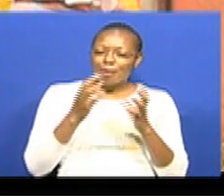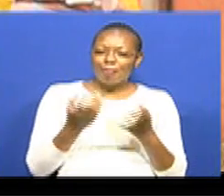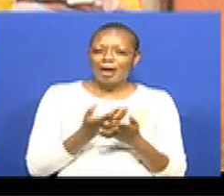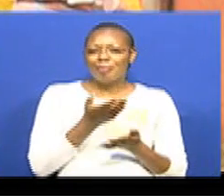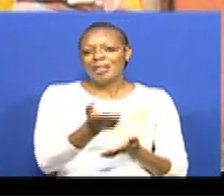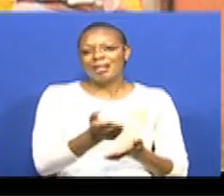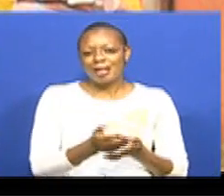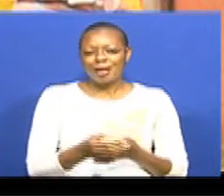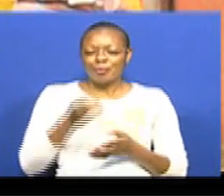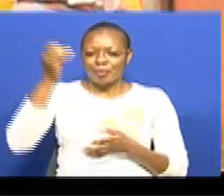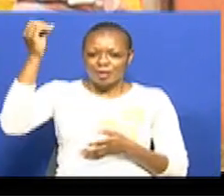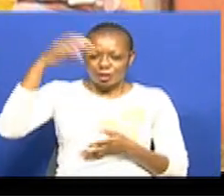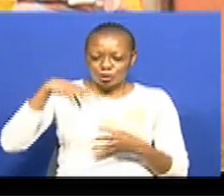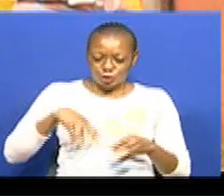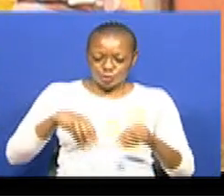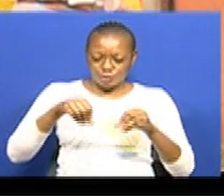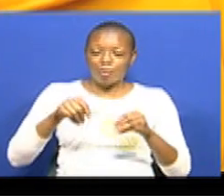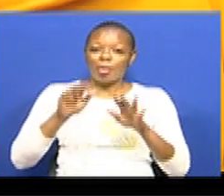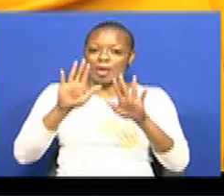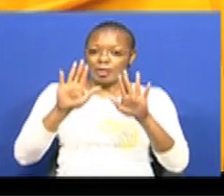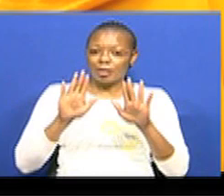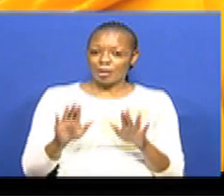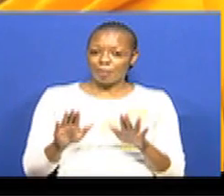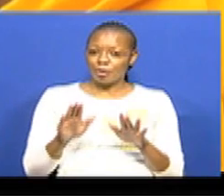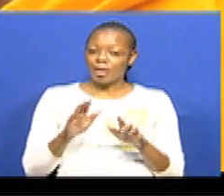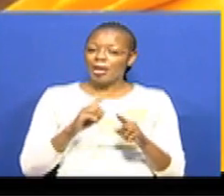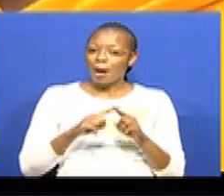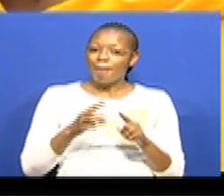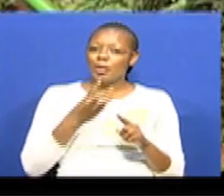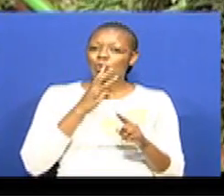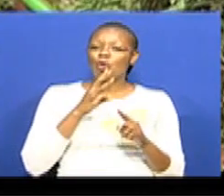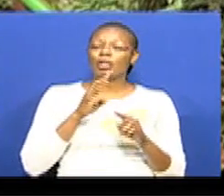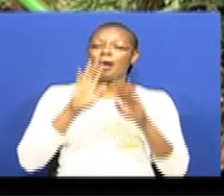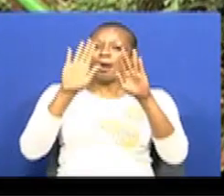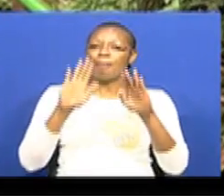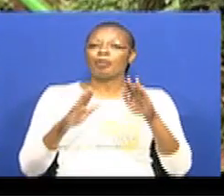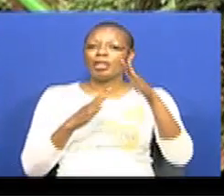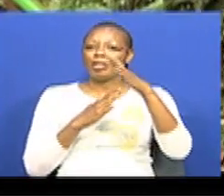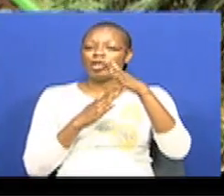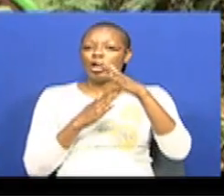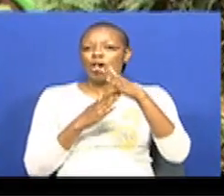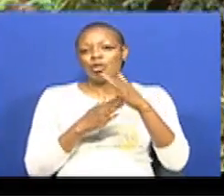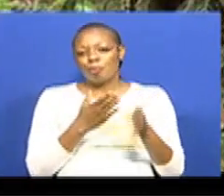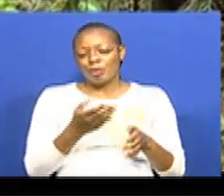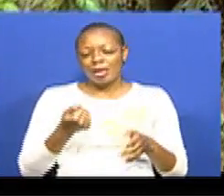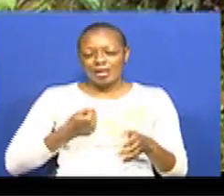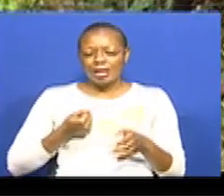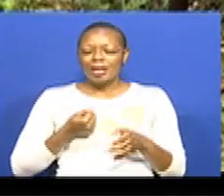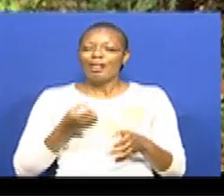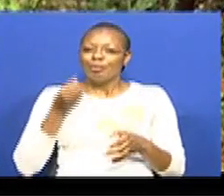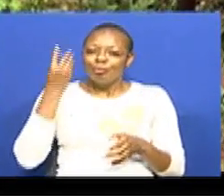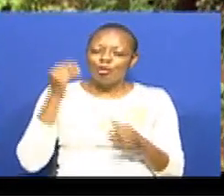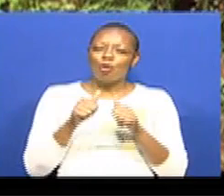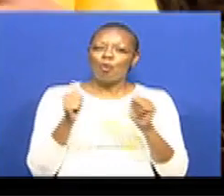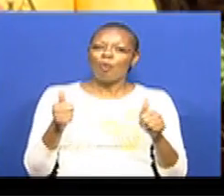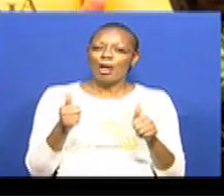pumpkin. Mbali na jua na mbolea, maji ni muhimu kwa mimea yako, na Tamara anafahamu hilo vizuri. I water